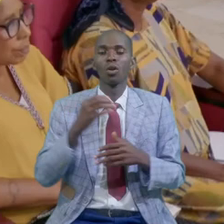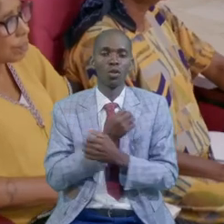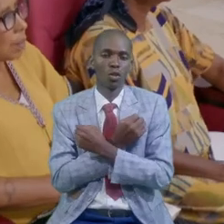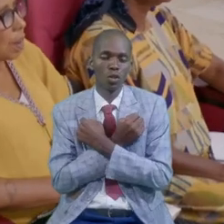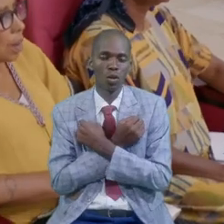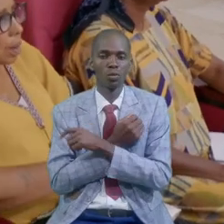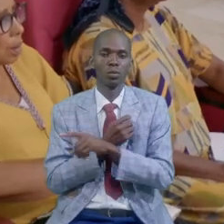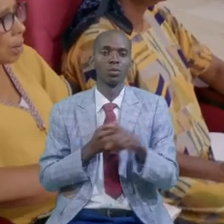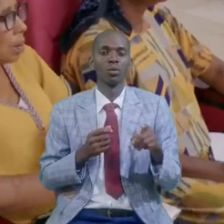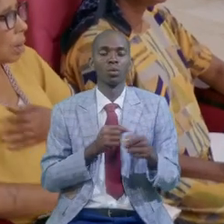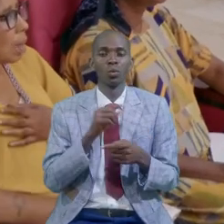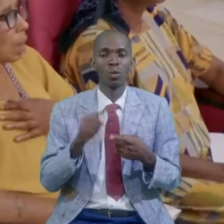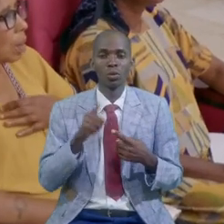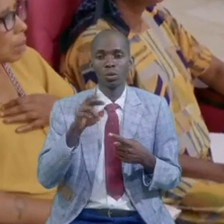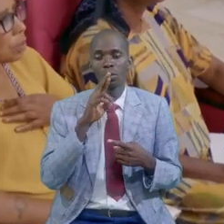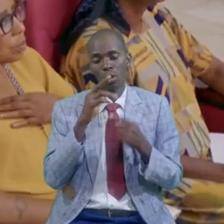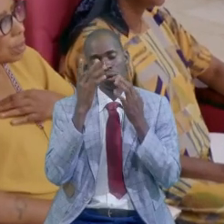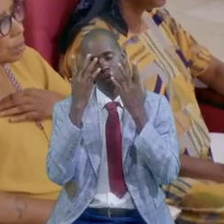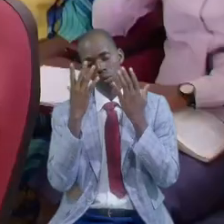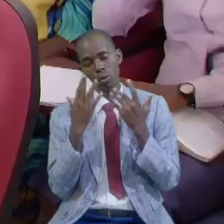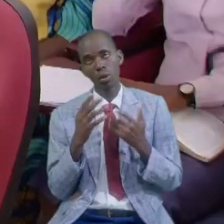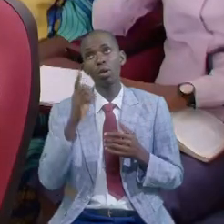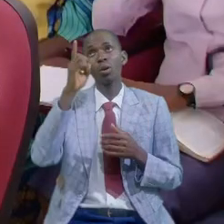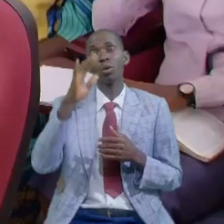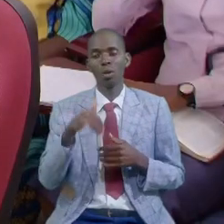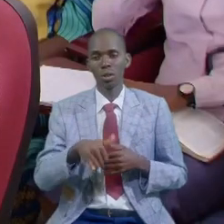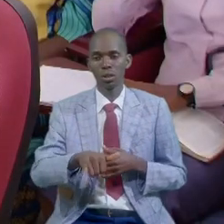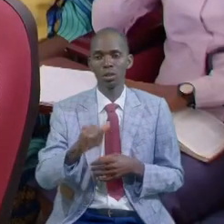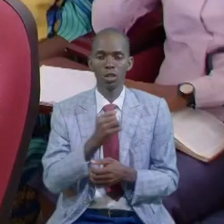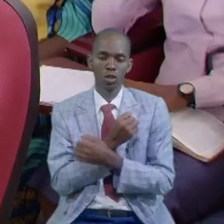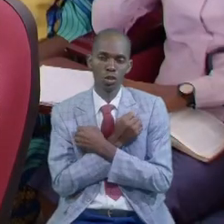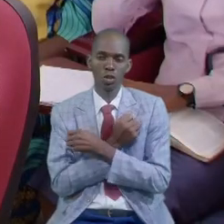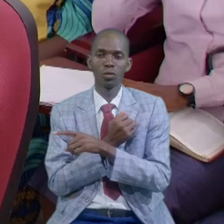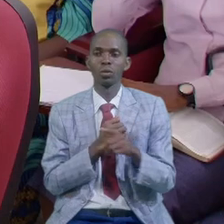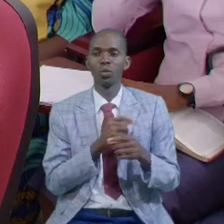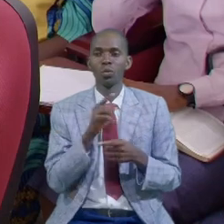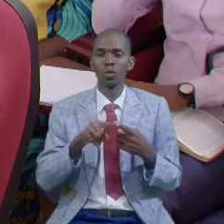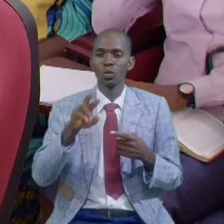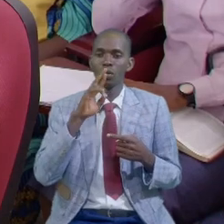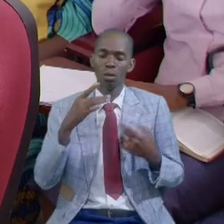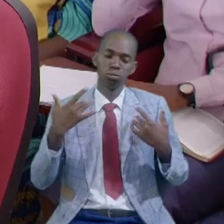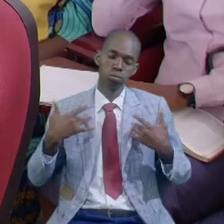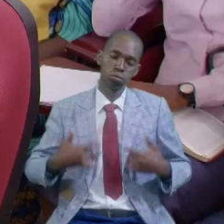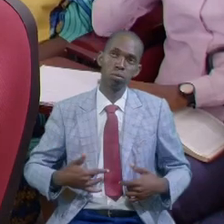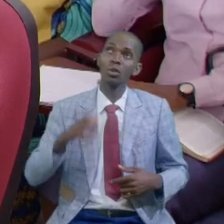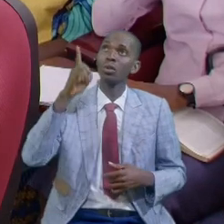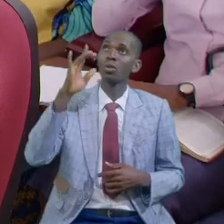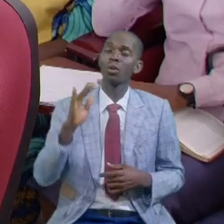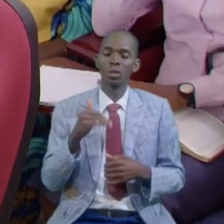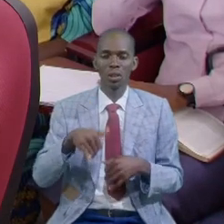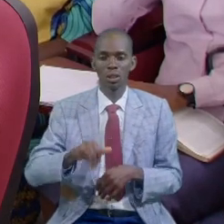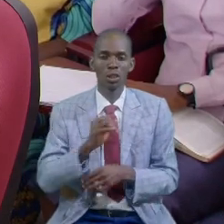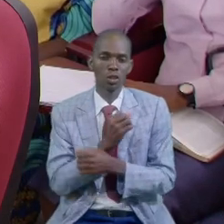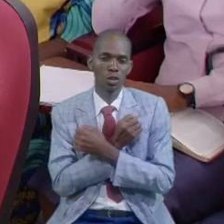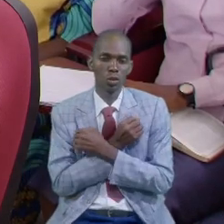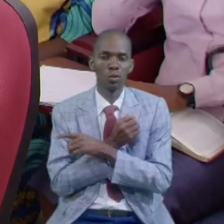are sad, God loves you. Amen. When you are discouraged, God loves you. When it